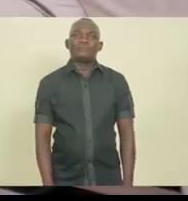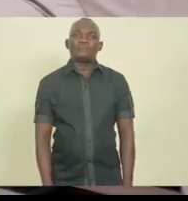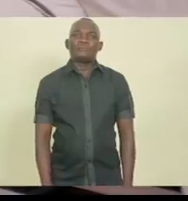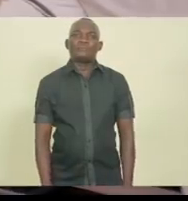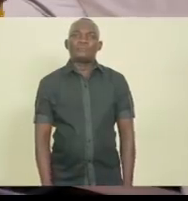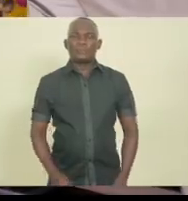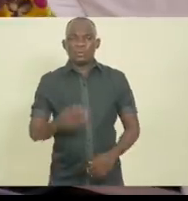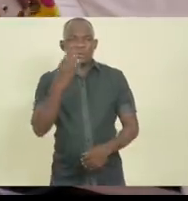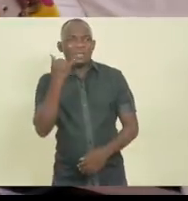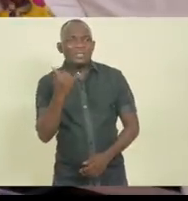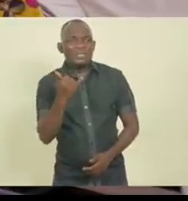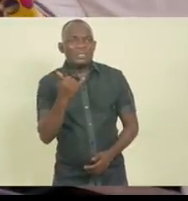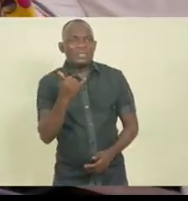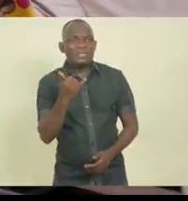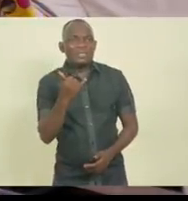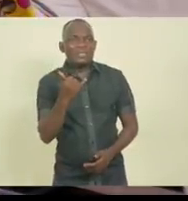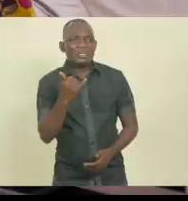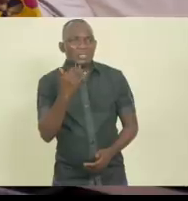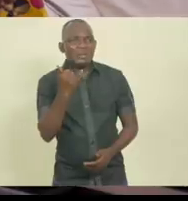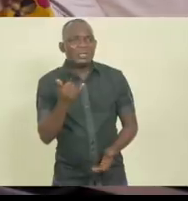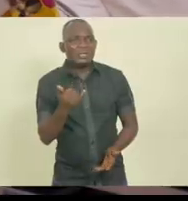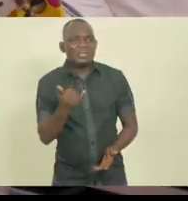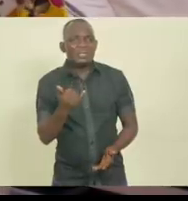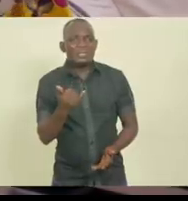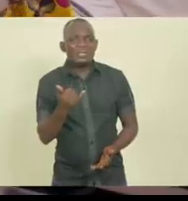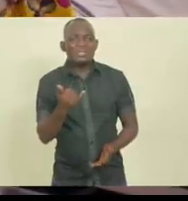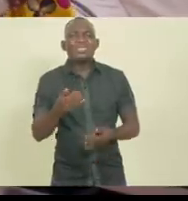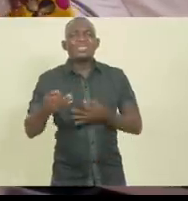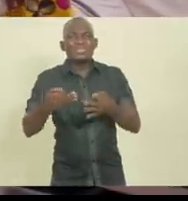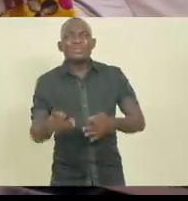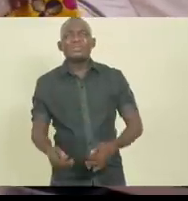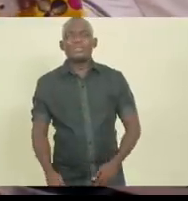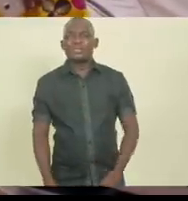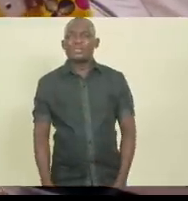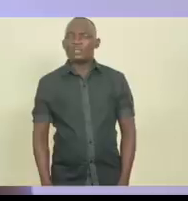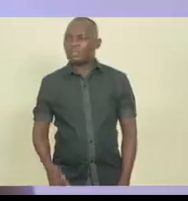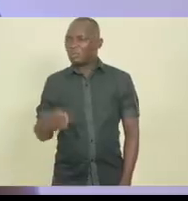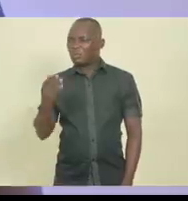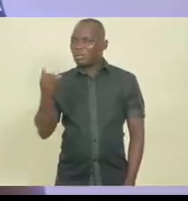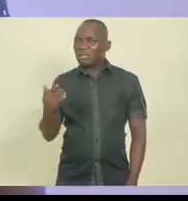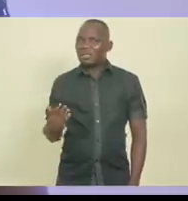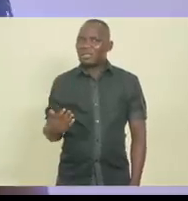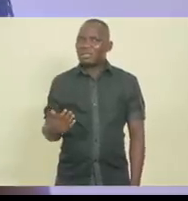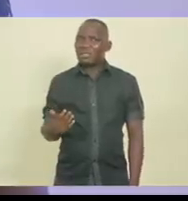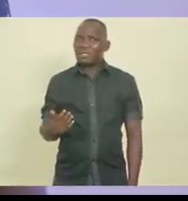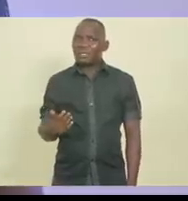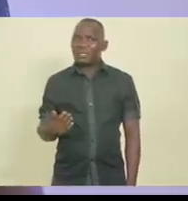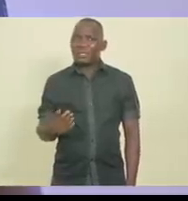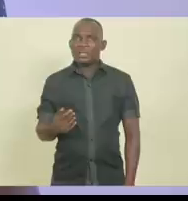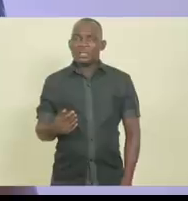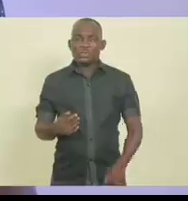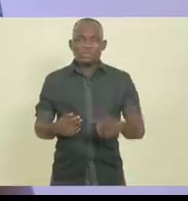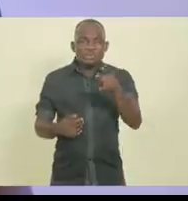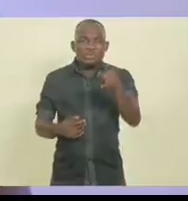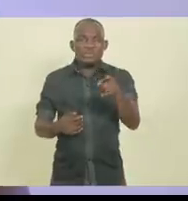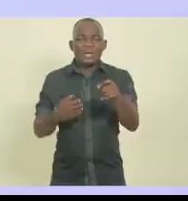What's the meaning of this? Eh? Explain this to me. What are you talking about? Do you have cancer